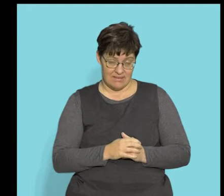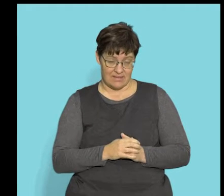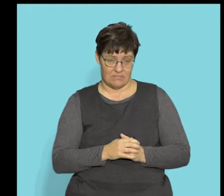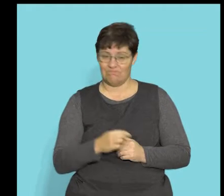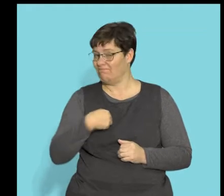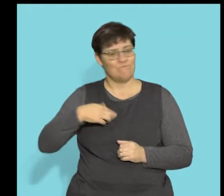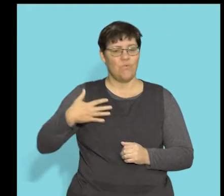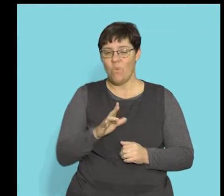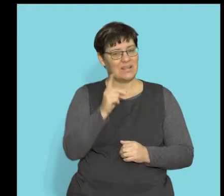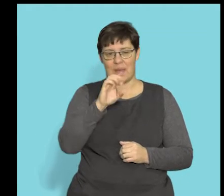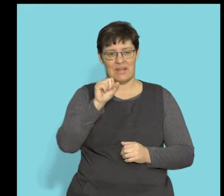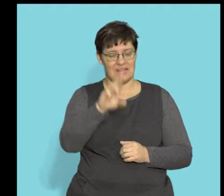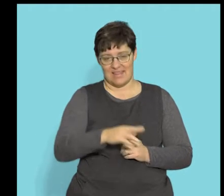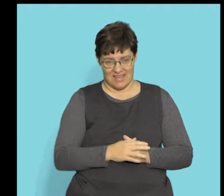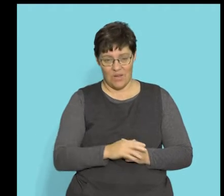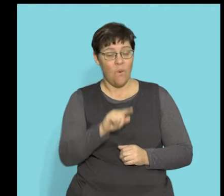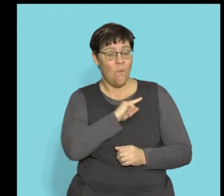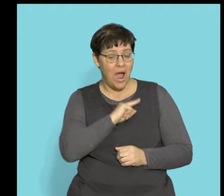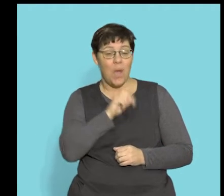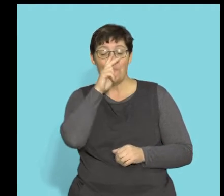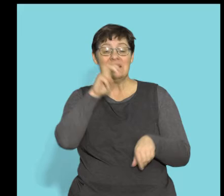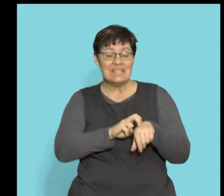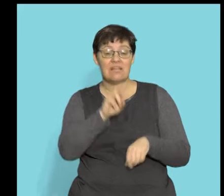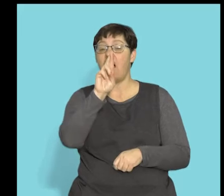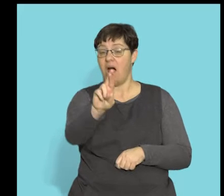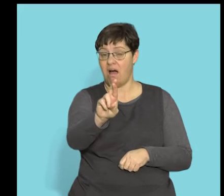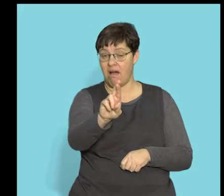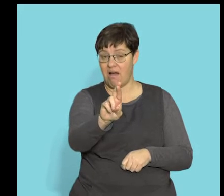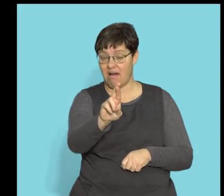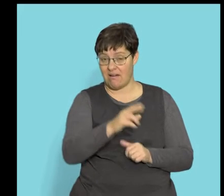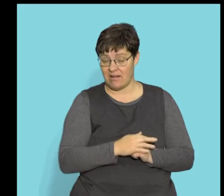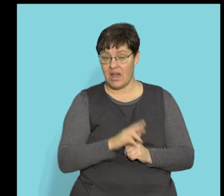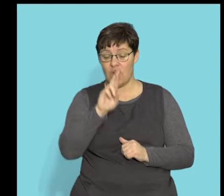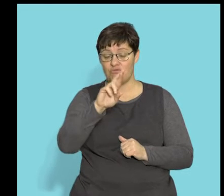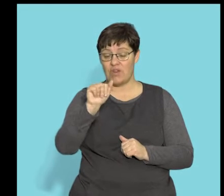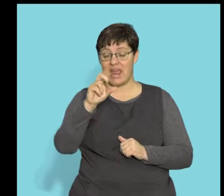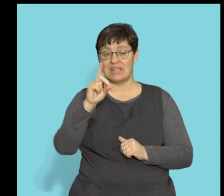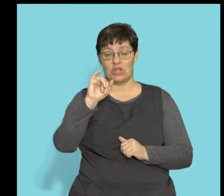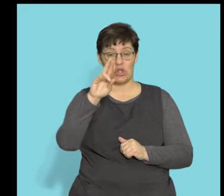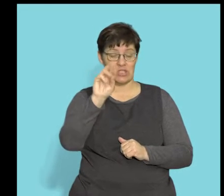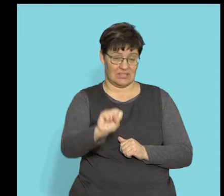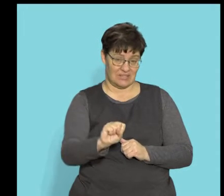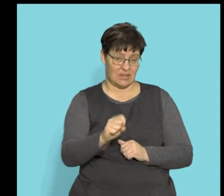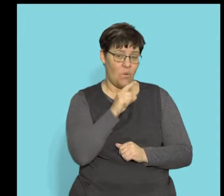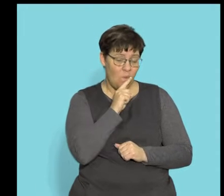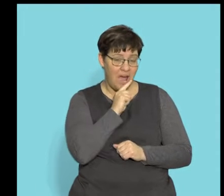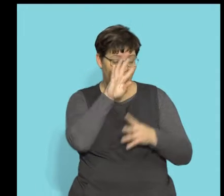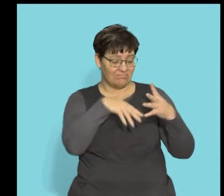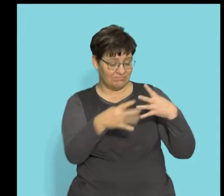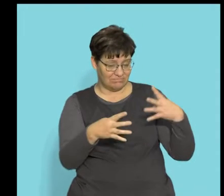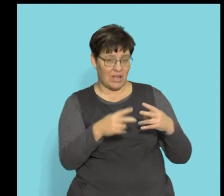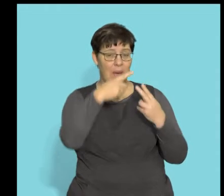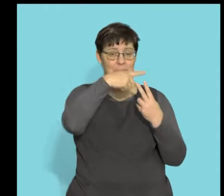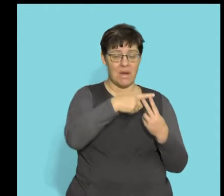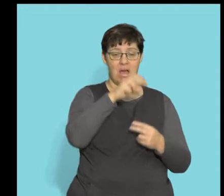the diameter. But this is going to cause a problem because my area of a circle is